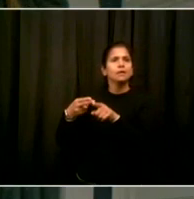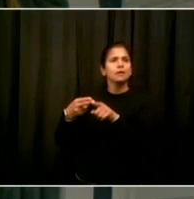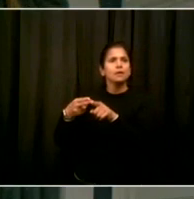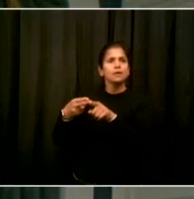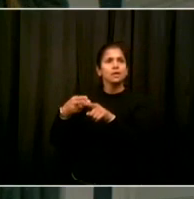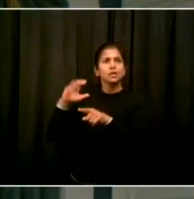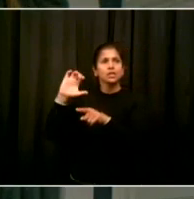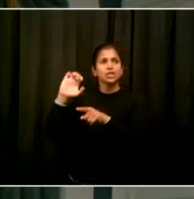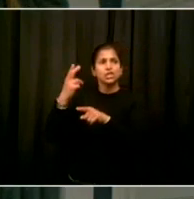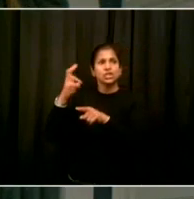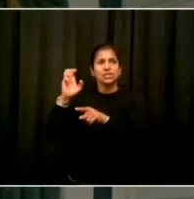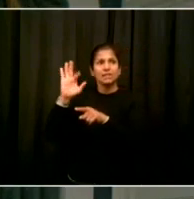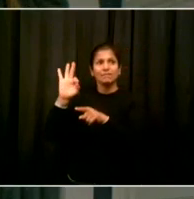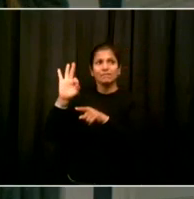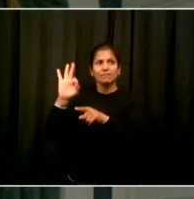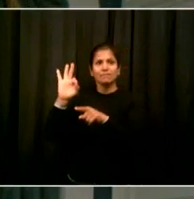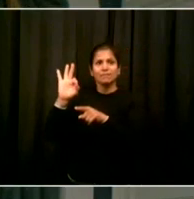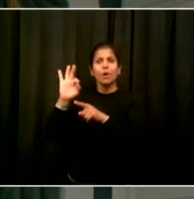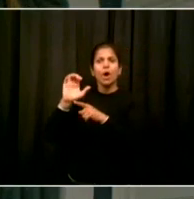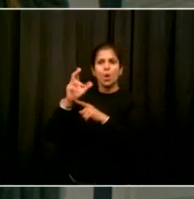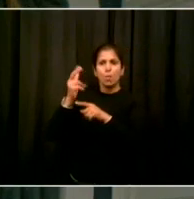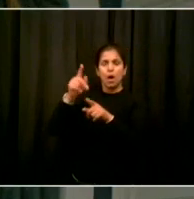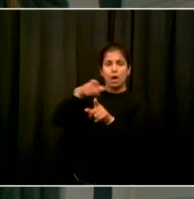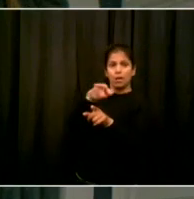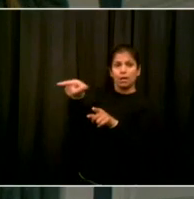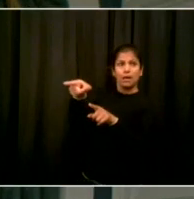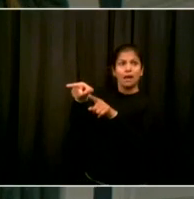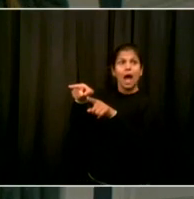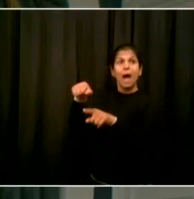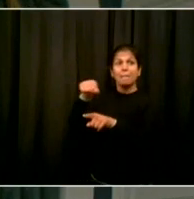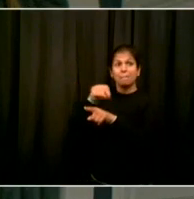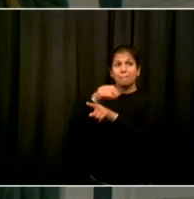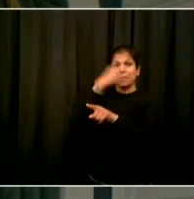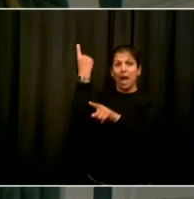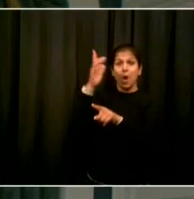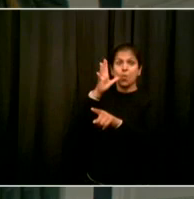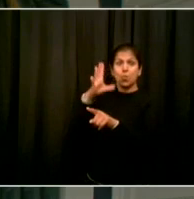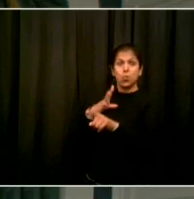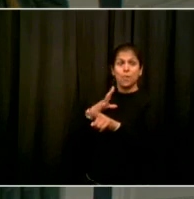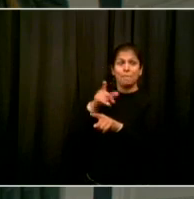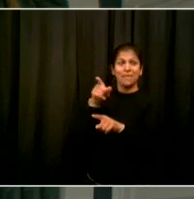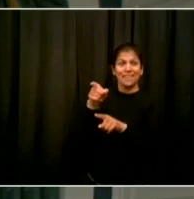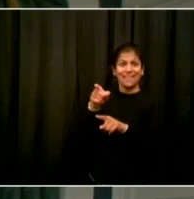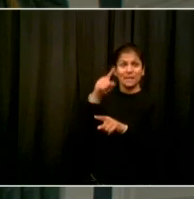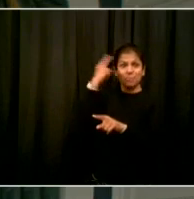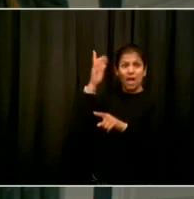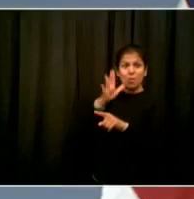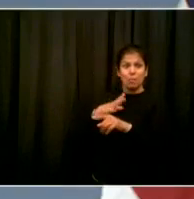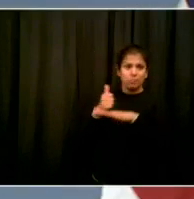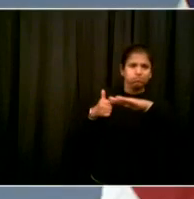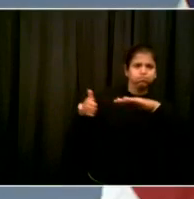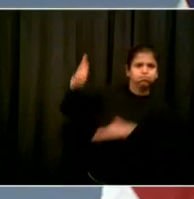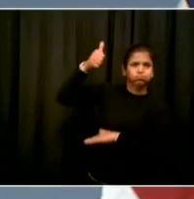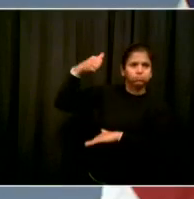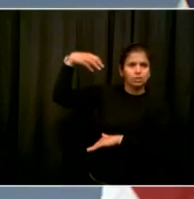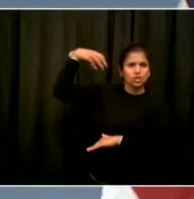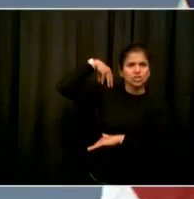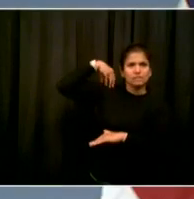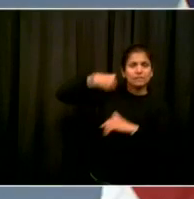And I am beyond proud and ecstatic for Juanita on a personal level, but also on a professional